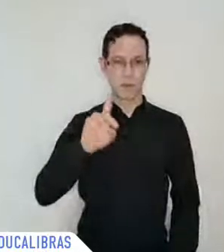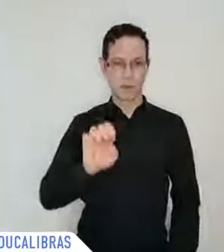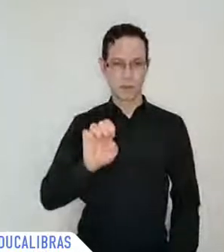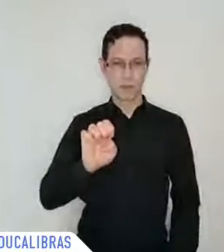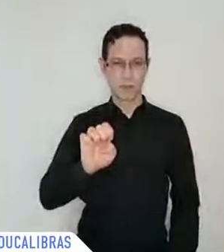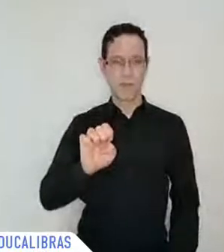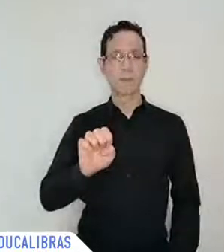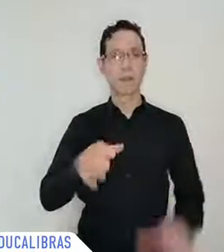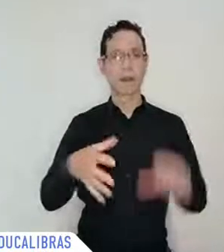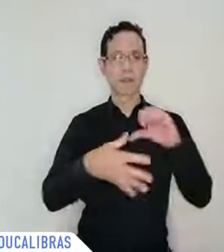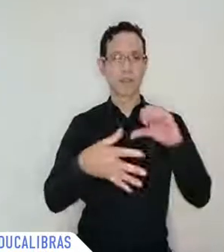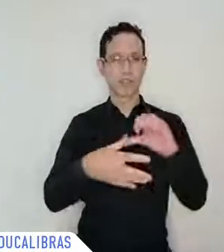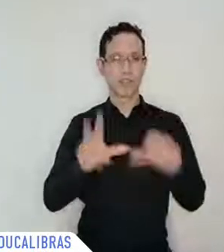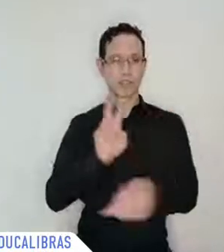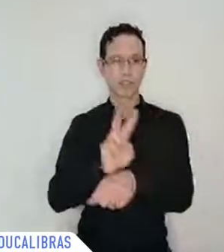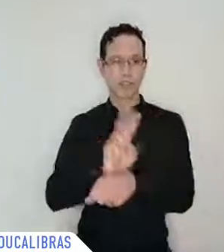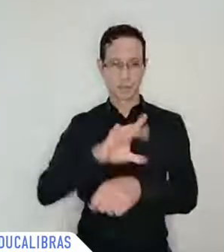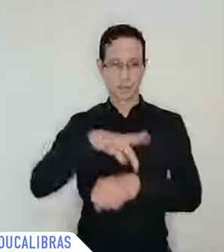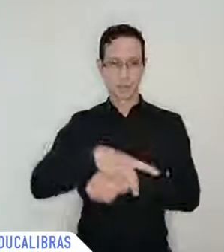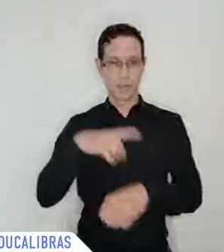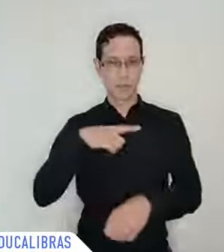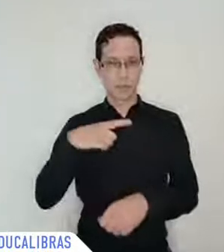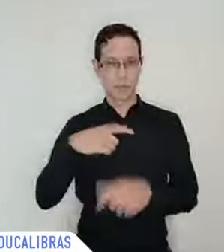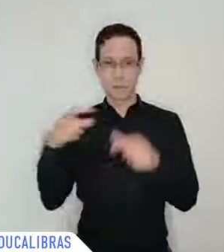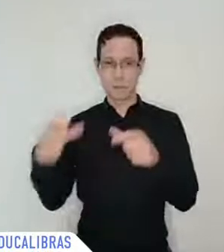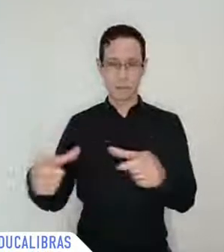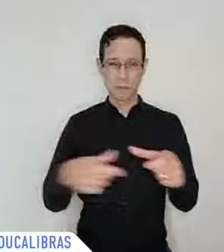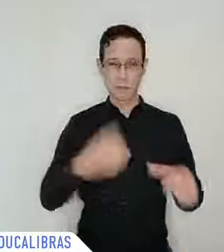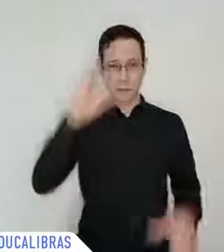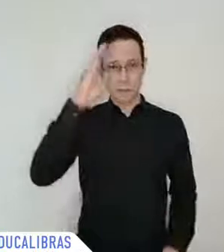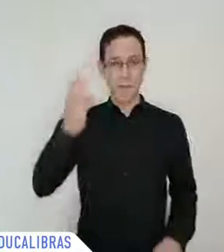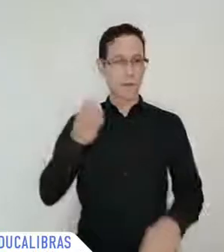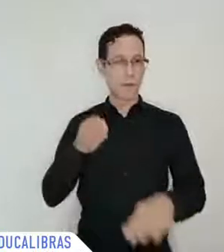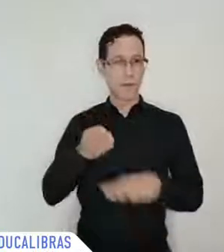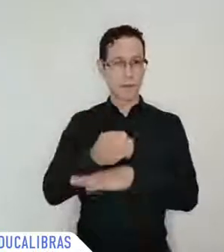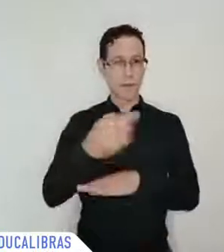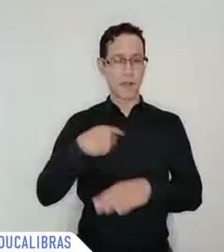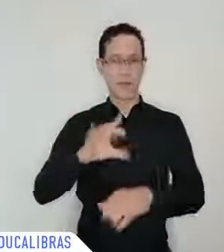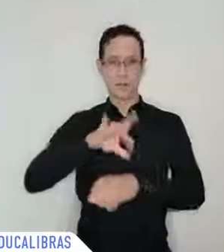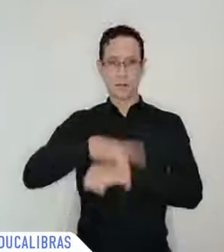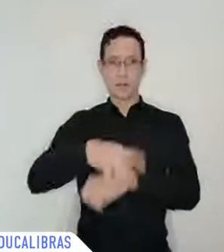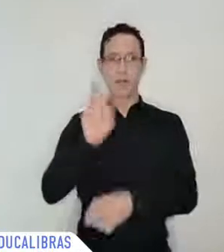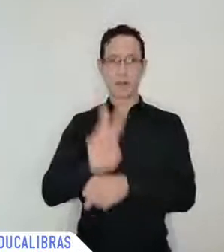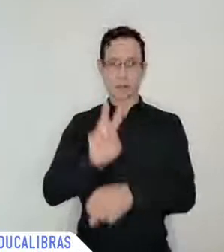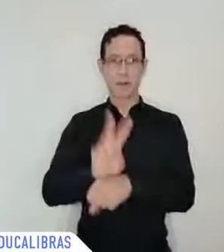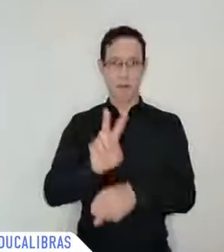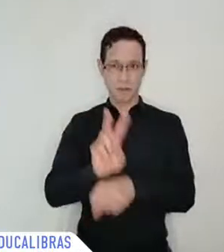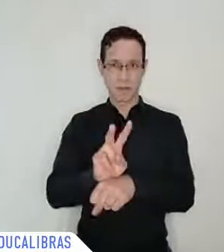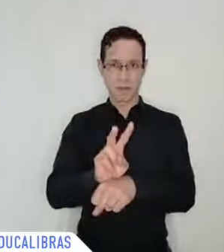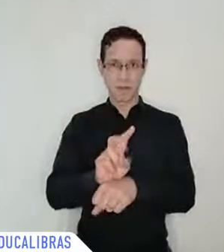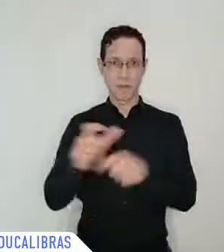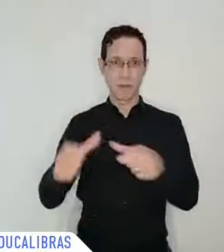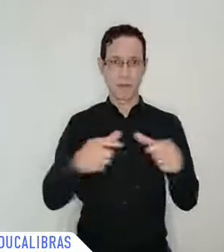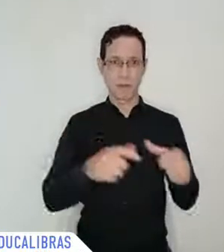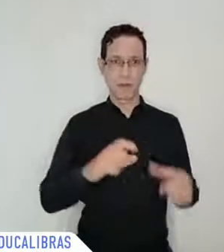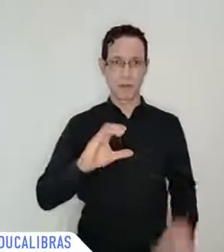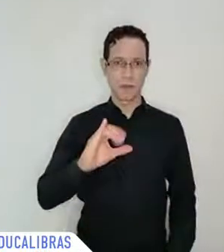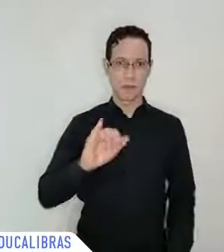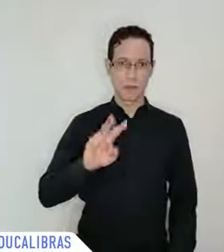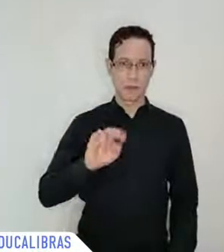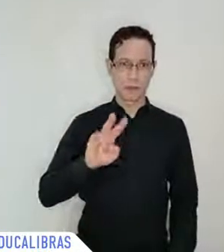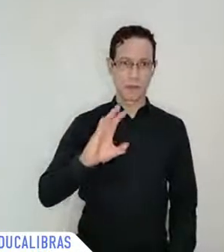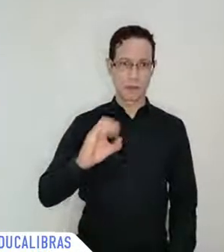she has worked as a consultant for the World Bank, for example, and uh, her key areas of interest include